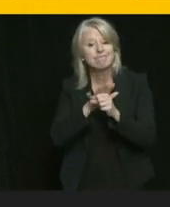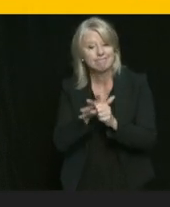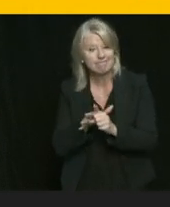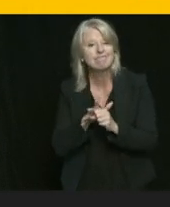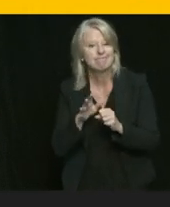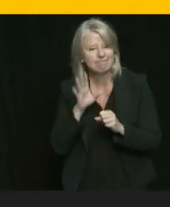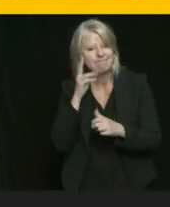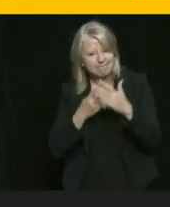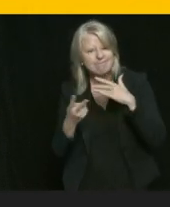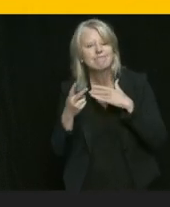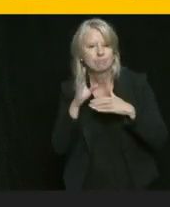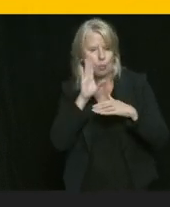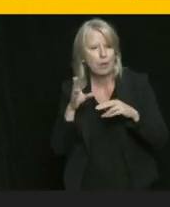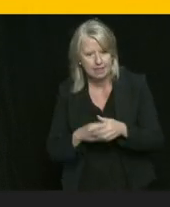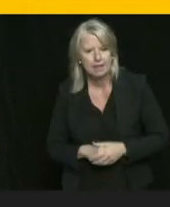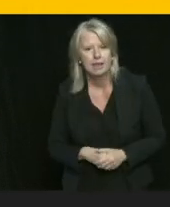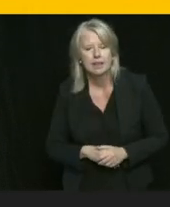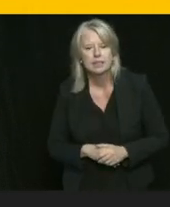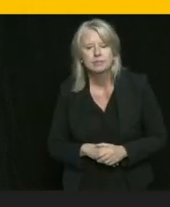to continue increasing steeply.